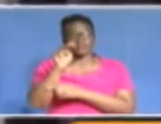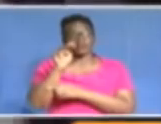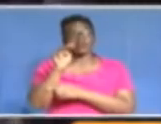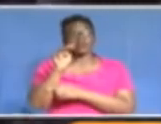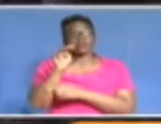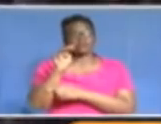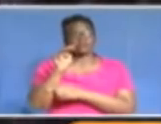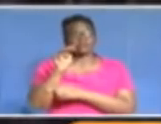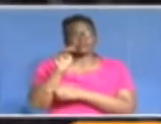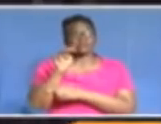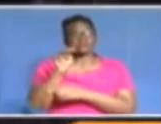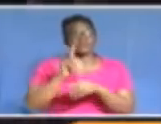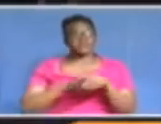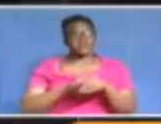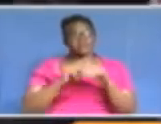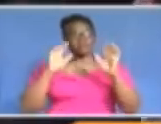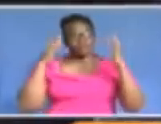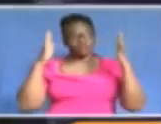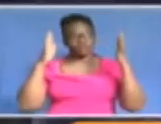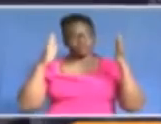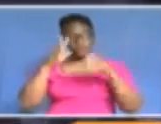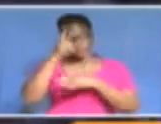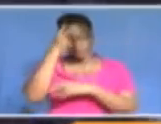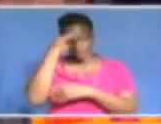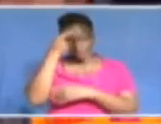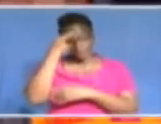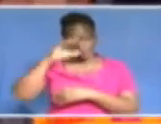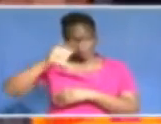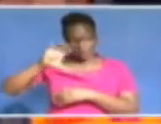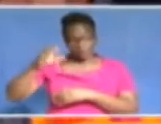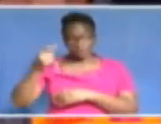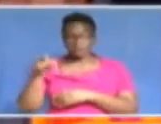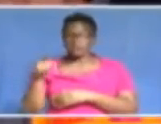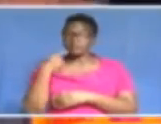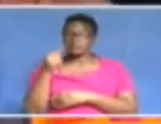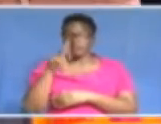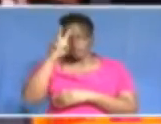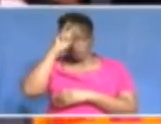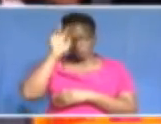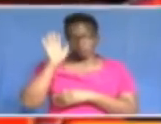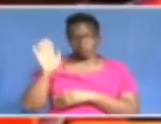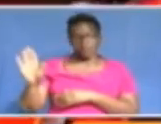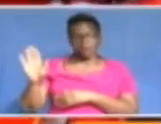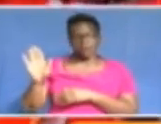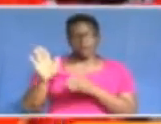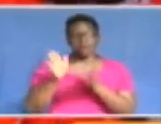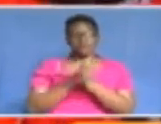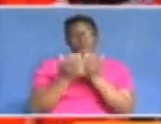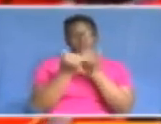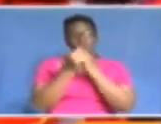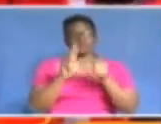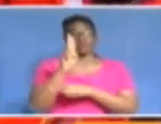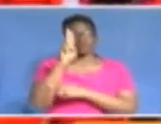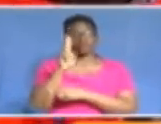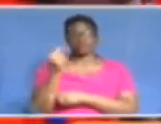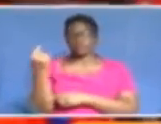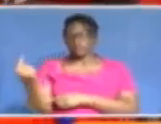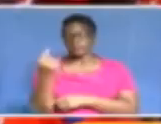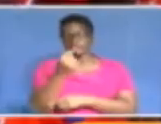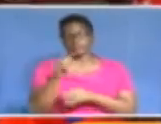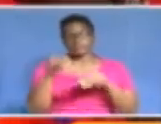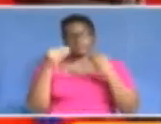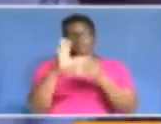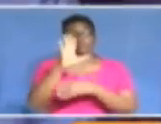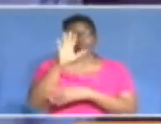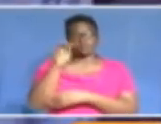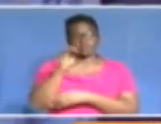just seen in Kajiado County. Ruto said the goats belonged to him and President Uhuru Kenyatta, with each giving 5 million shillings